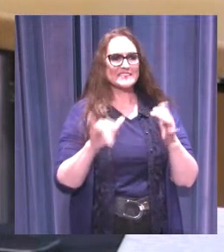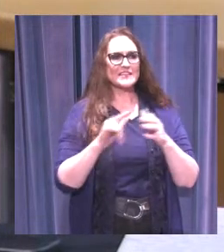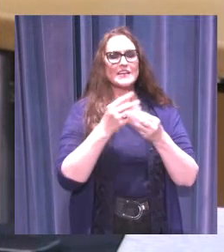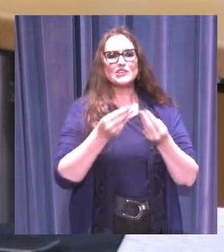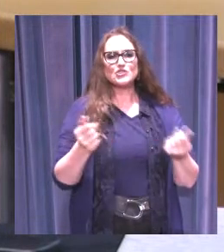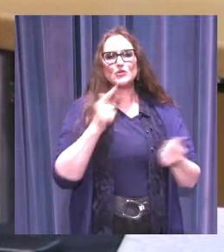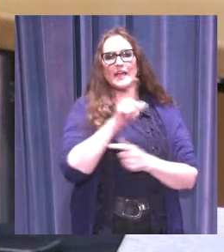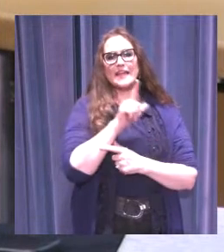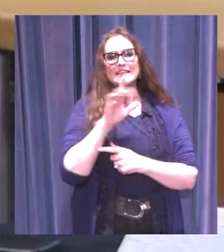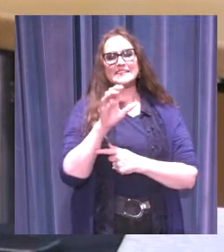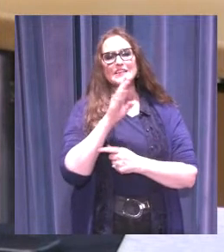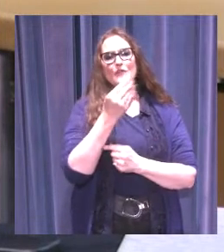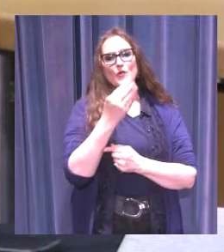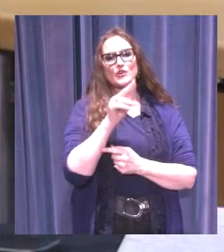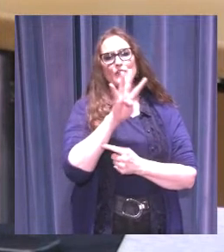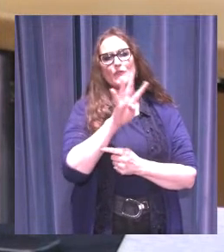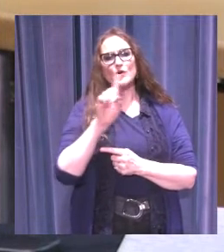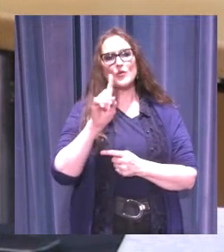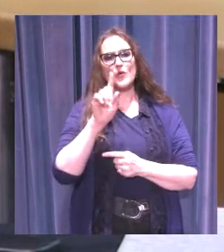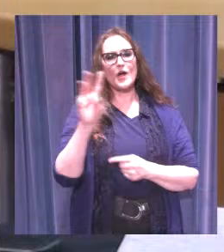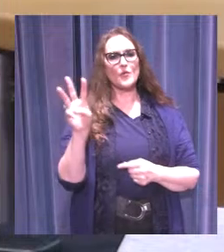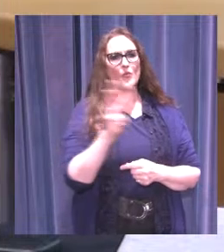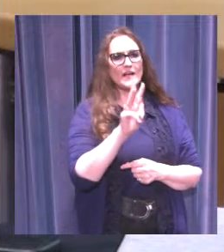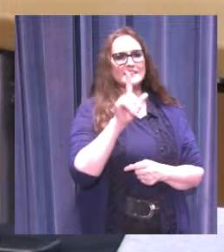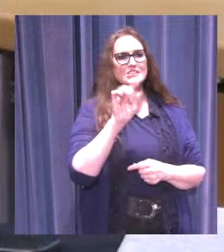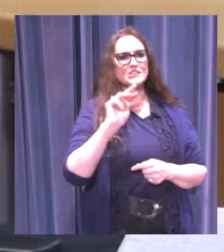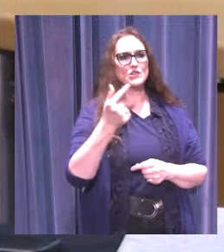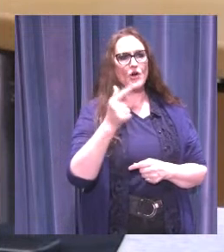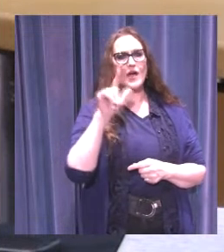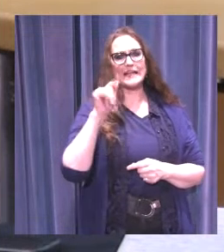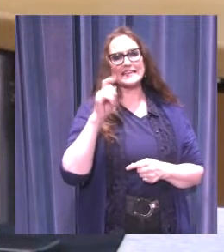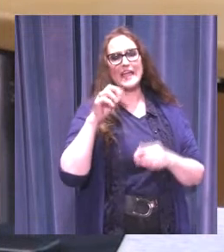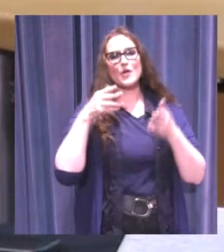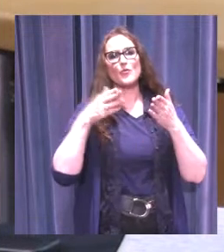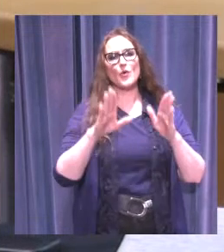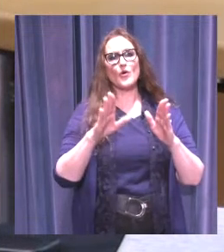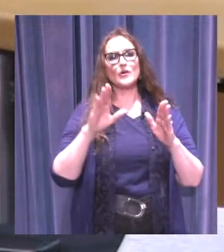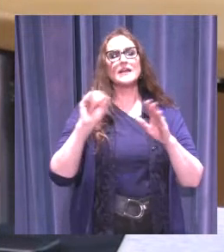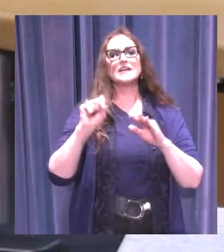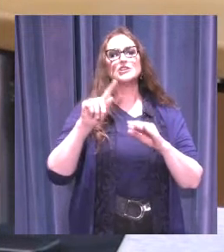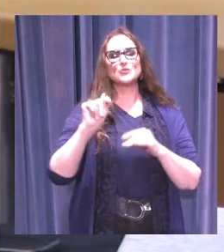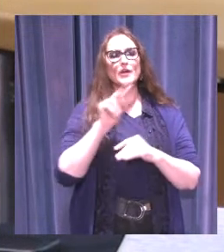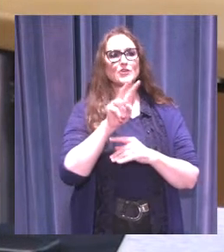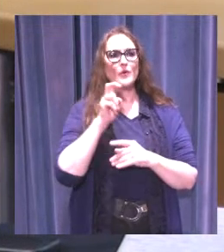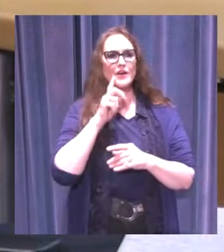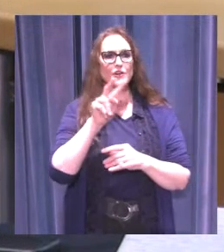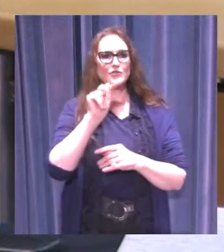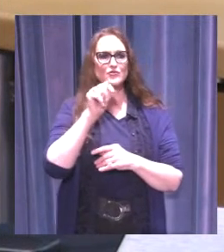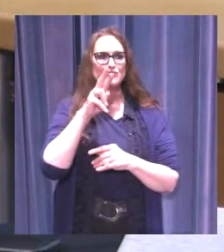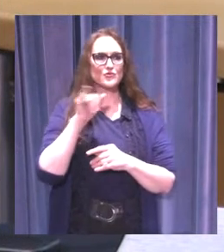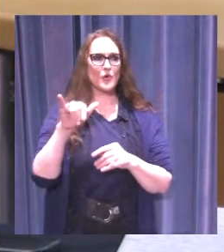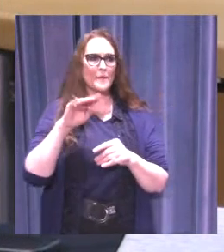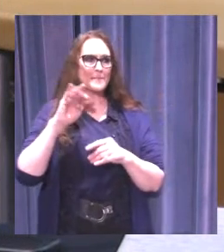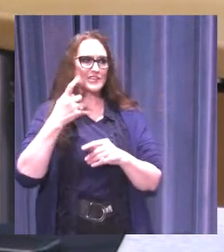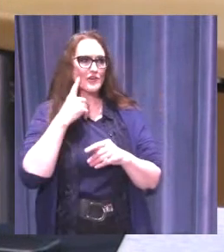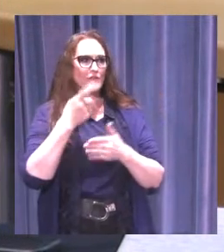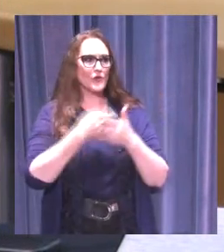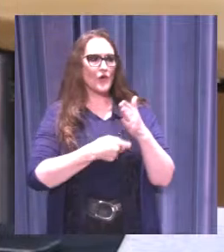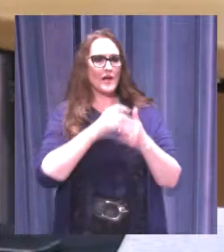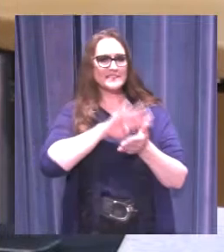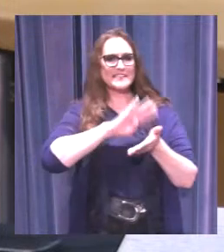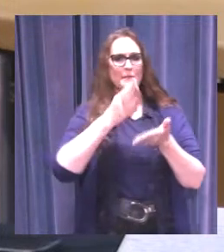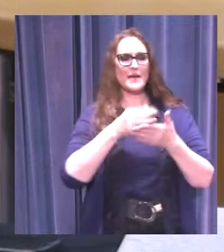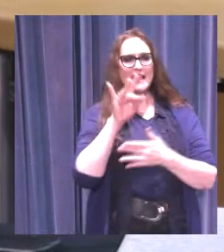LLC, 1441 West Long Lake Road, Suite 200, Troy, Michigan, 48098, for a cost in the amount